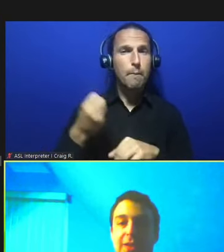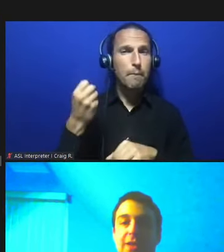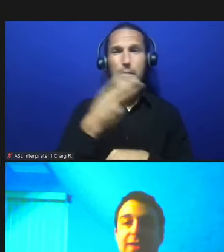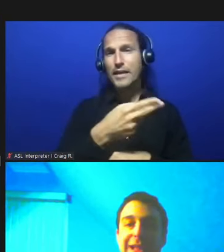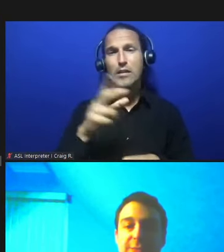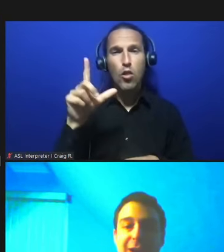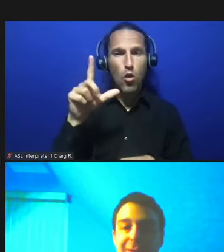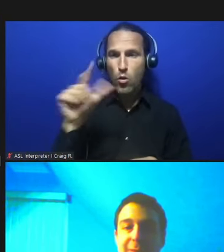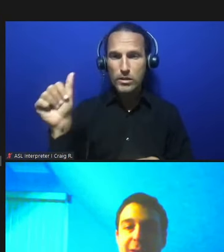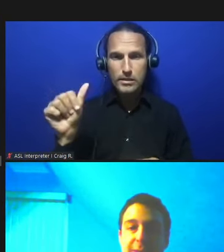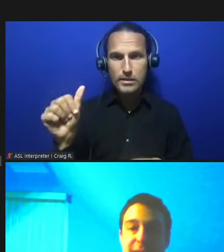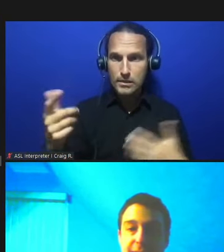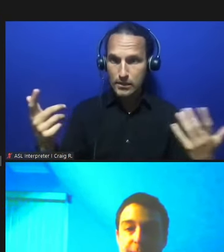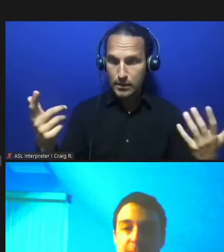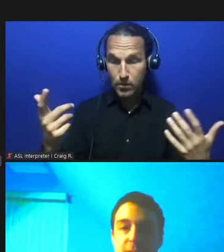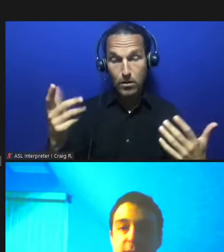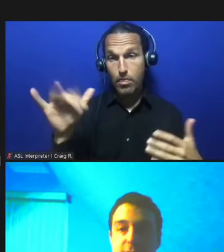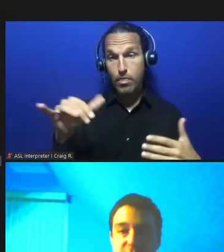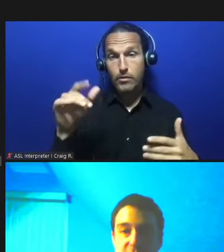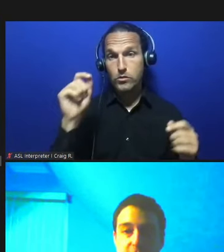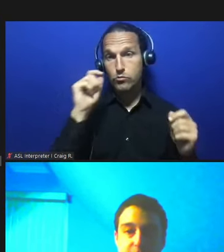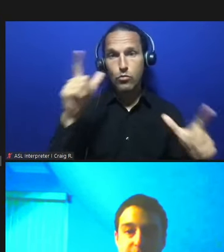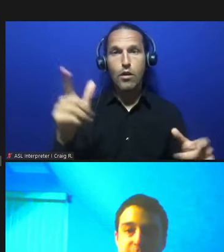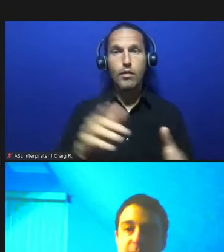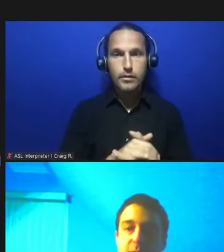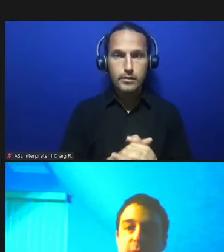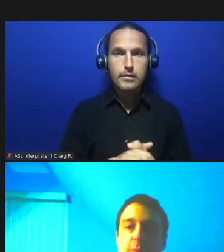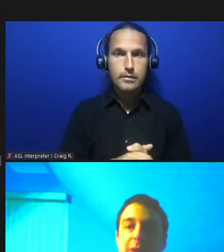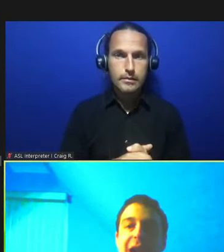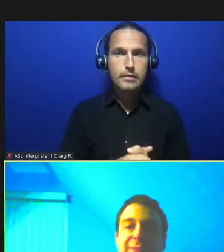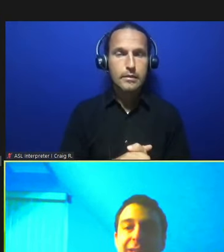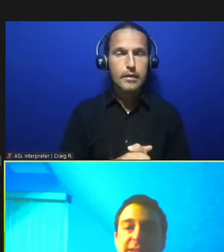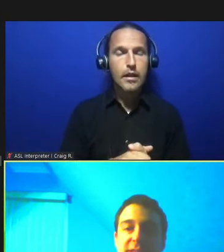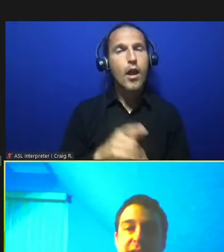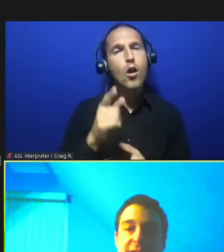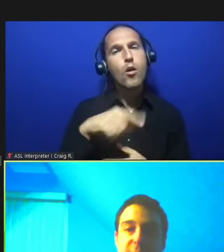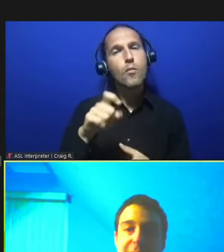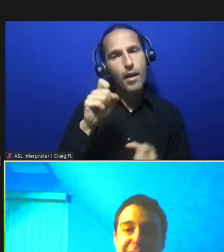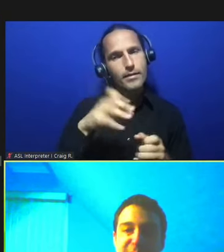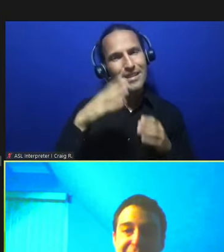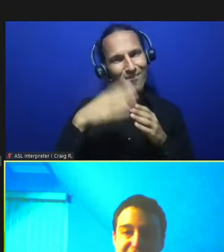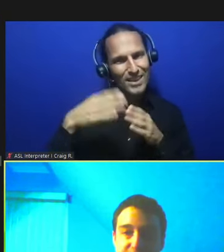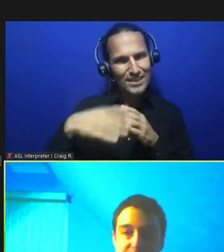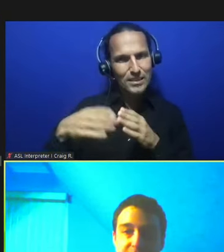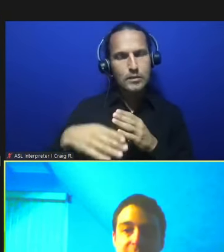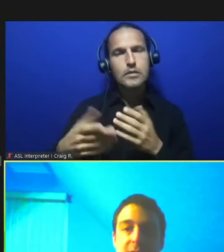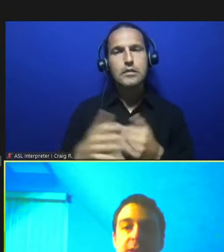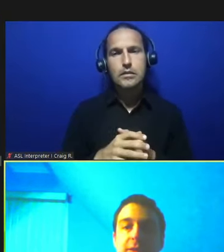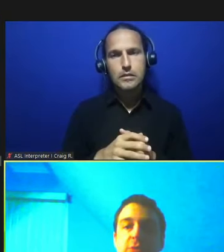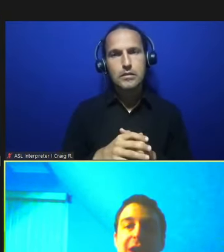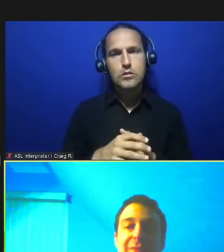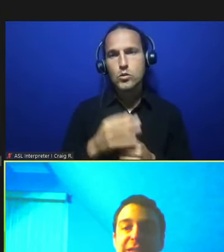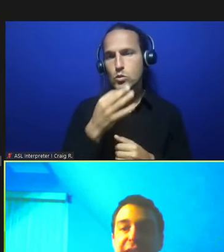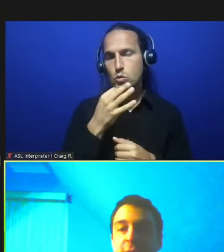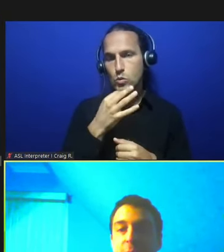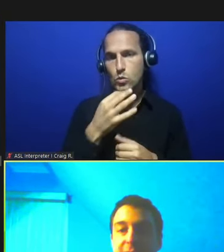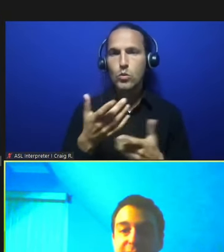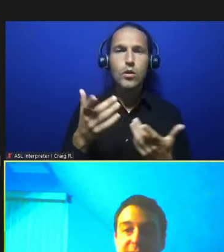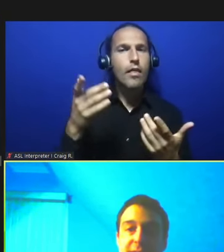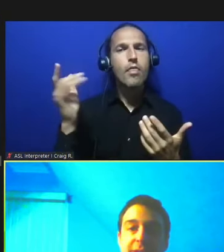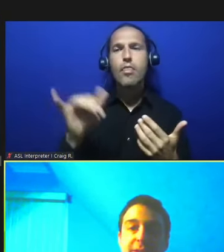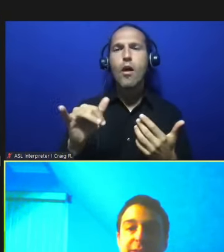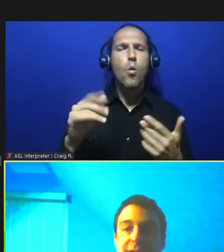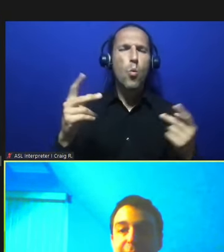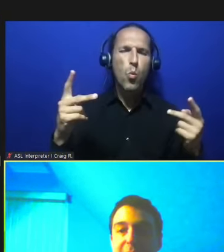Angeles. That's very alarming. So we have to get this done as quickly as possible. The traffic is getting